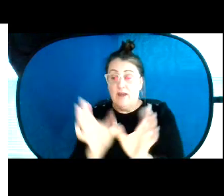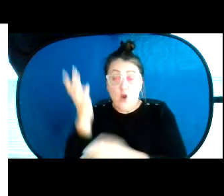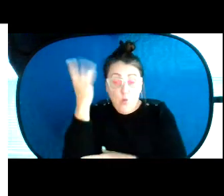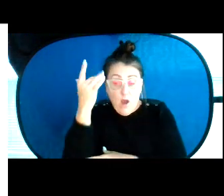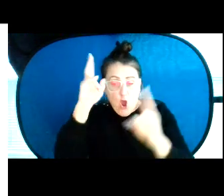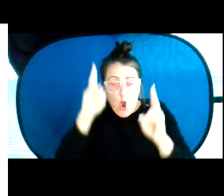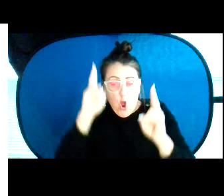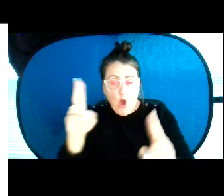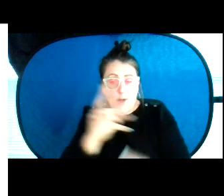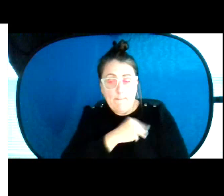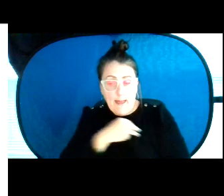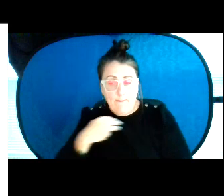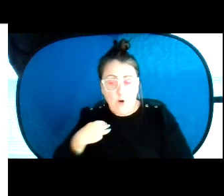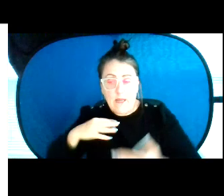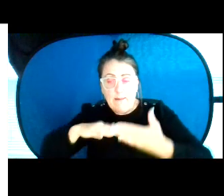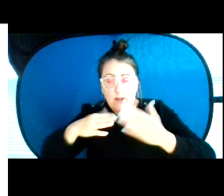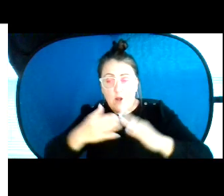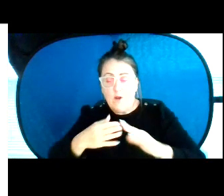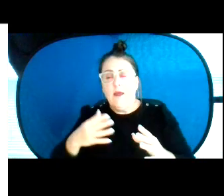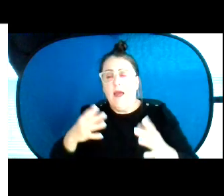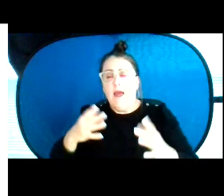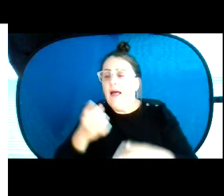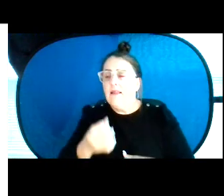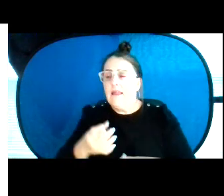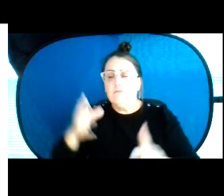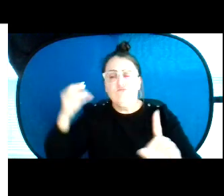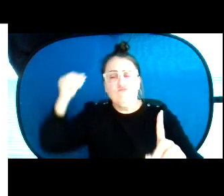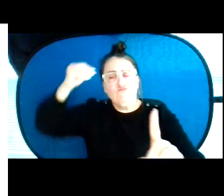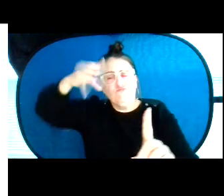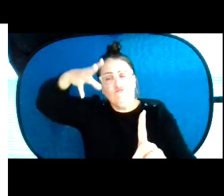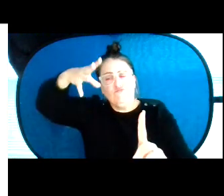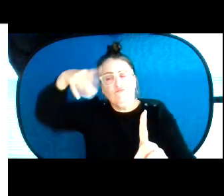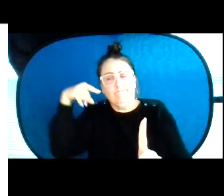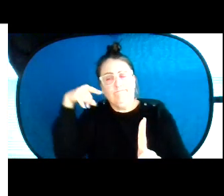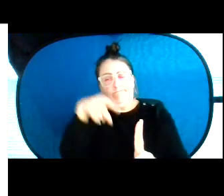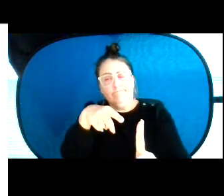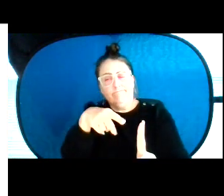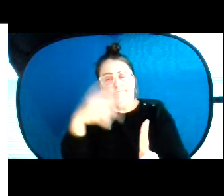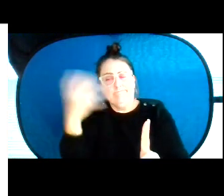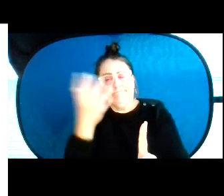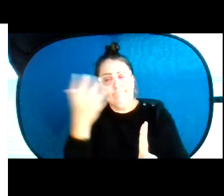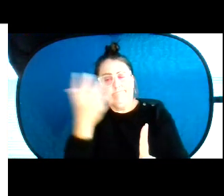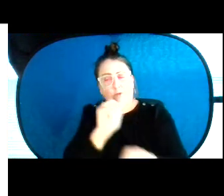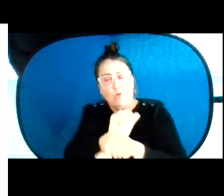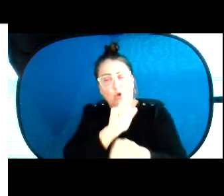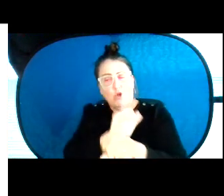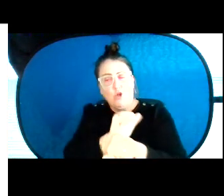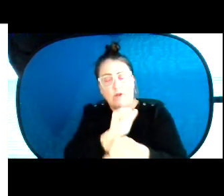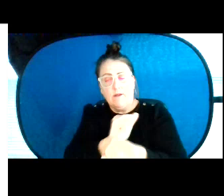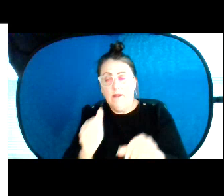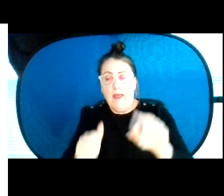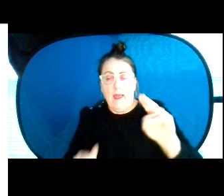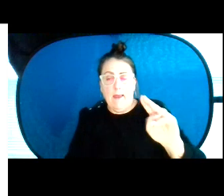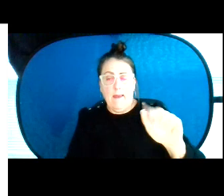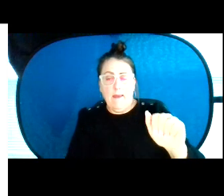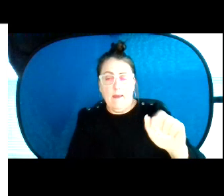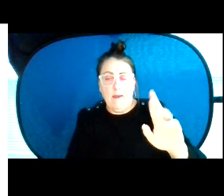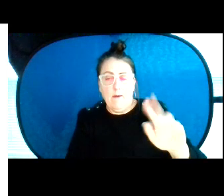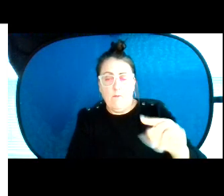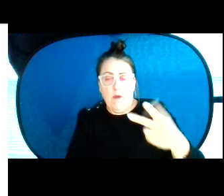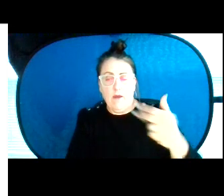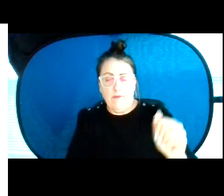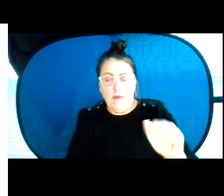of our community and shine a light on the work they do. And it's for that very reason I'm here to present to Martha Armas Kelly and Carrie